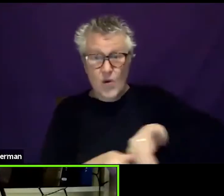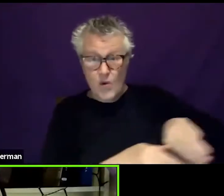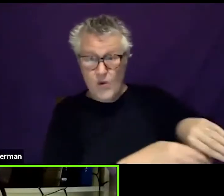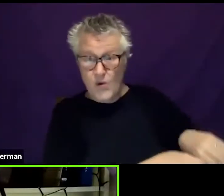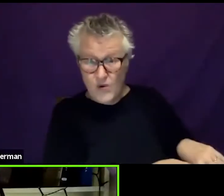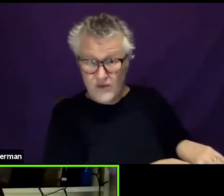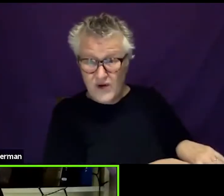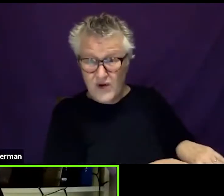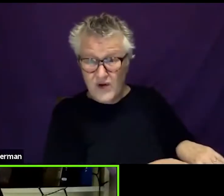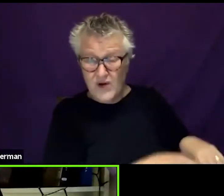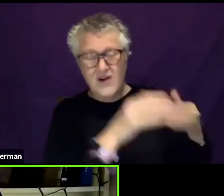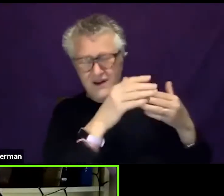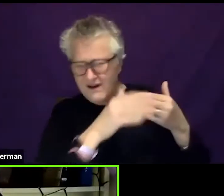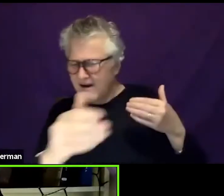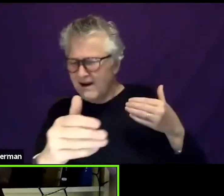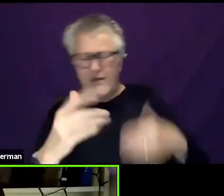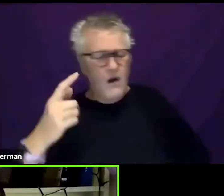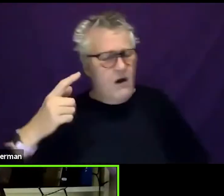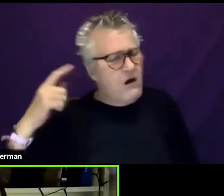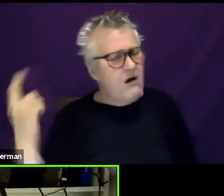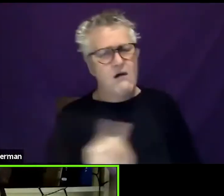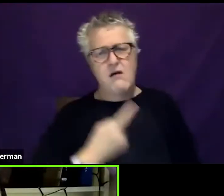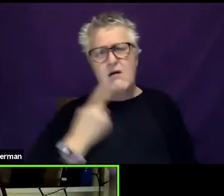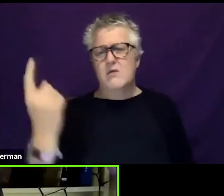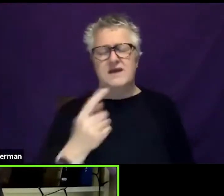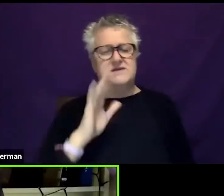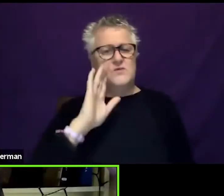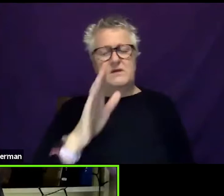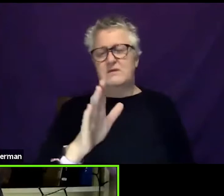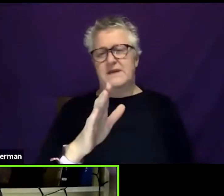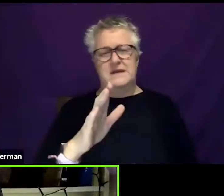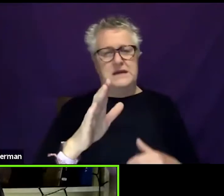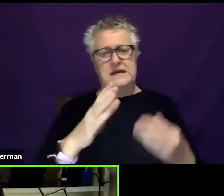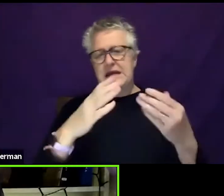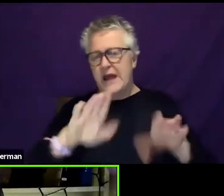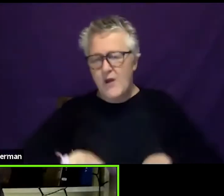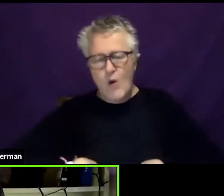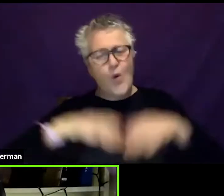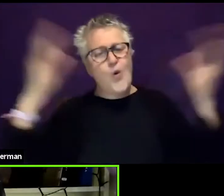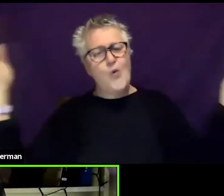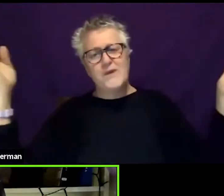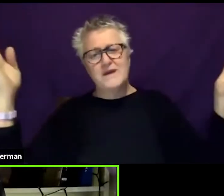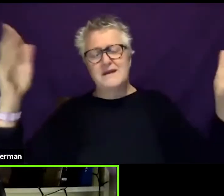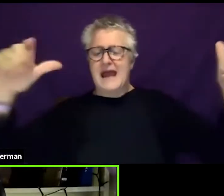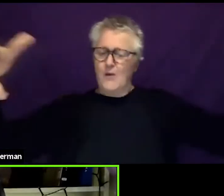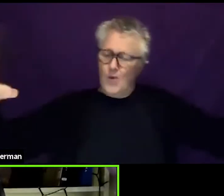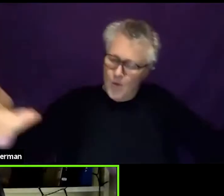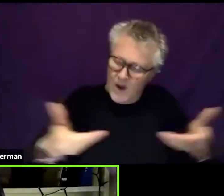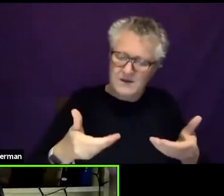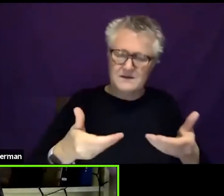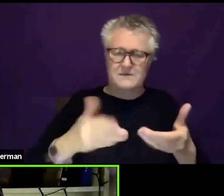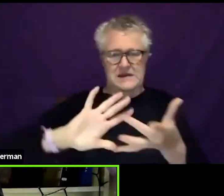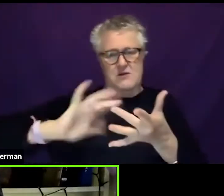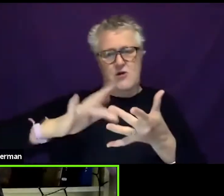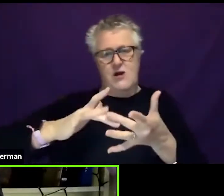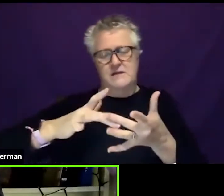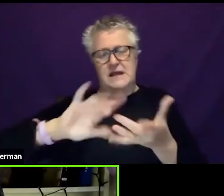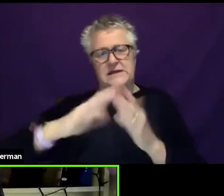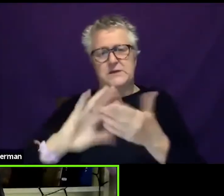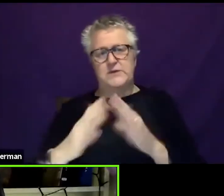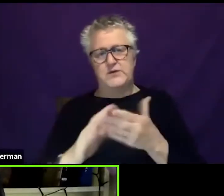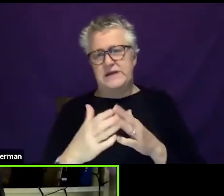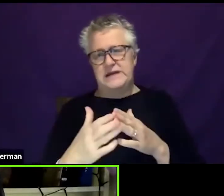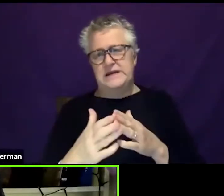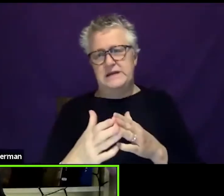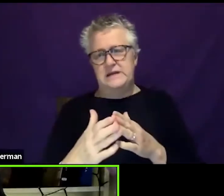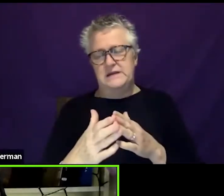safe, welcoming, accessible online spaces. Right. And I really hope